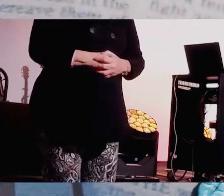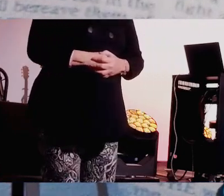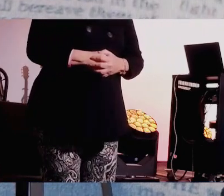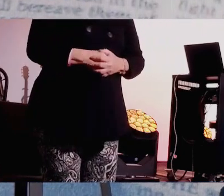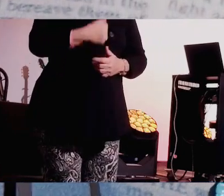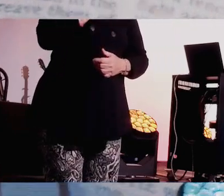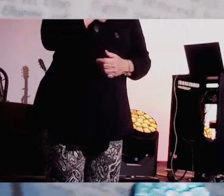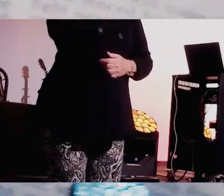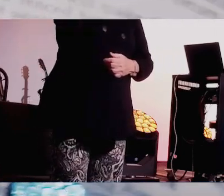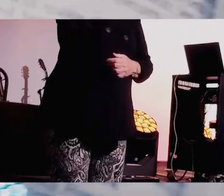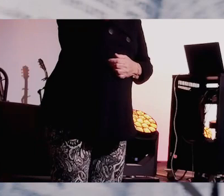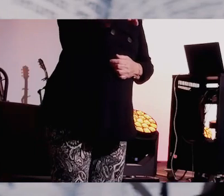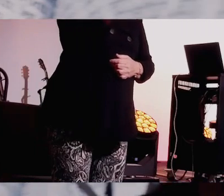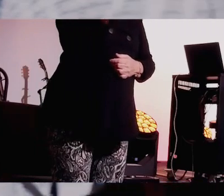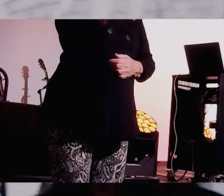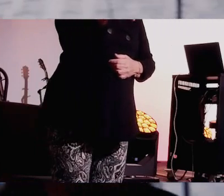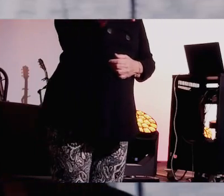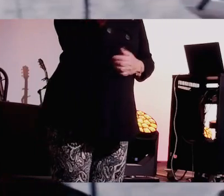I have to be